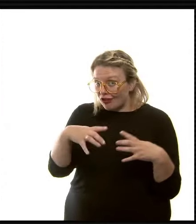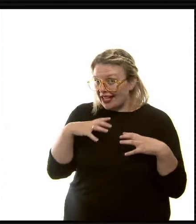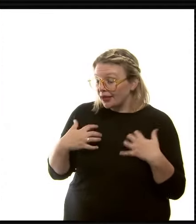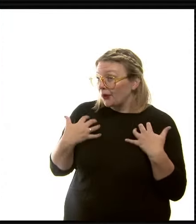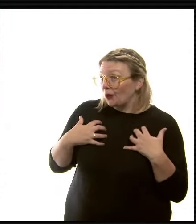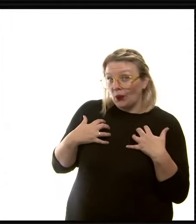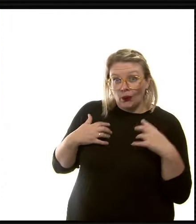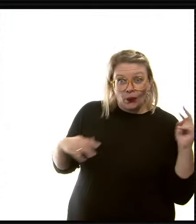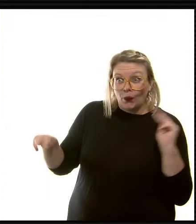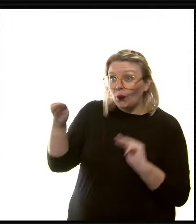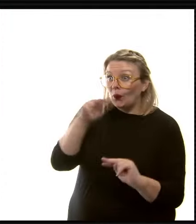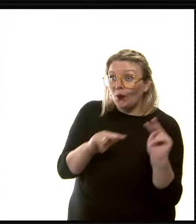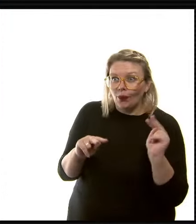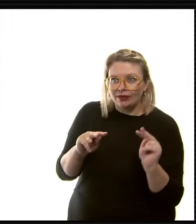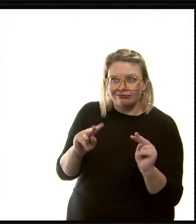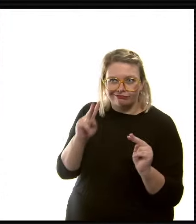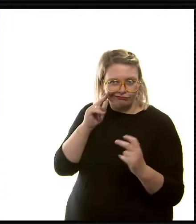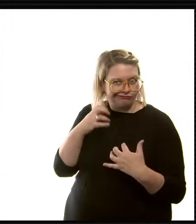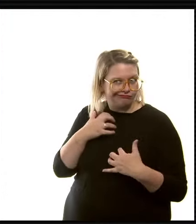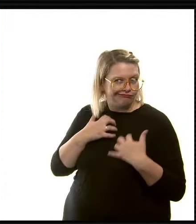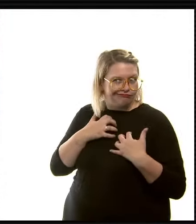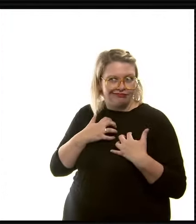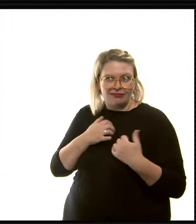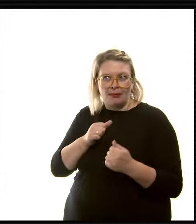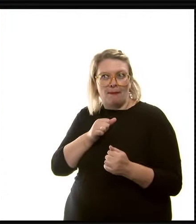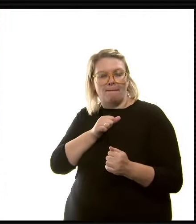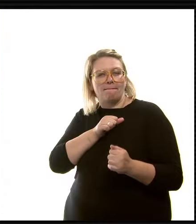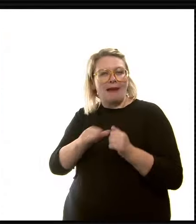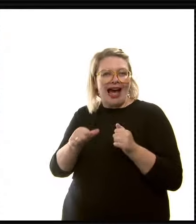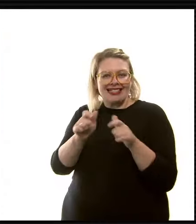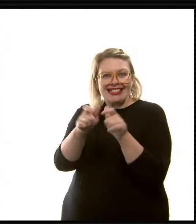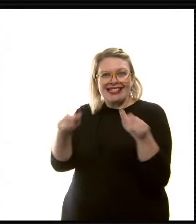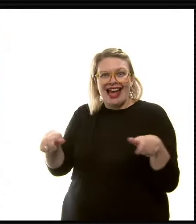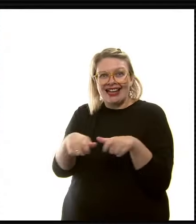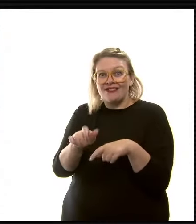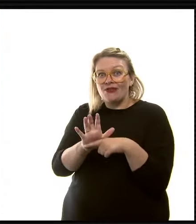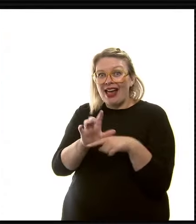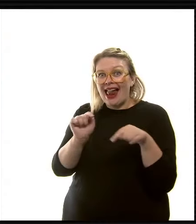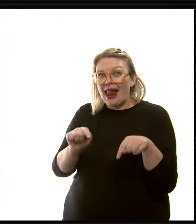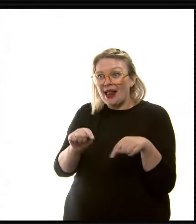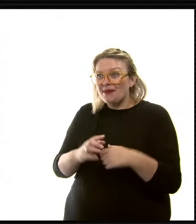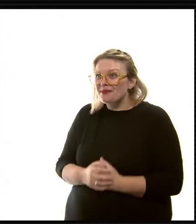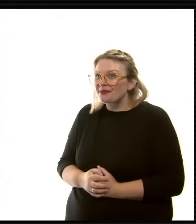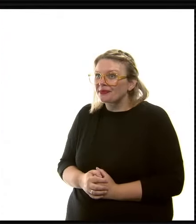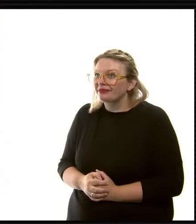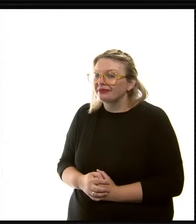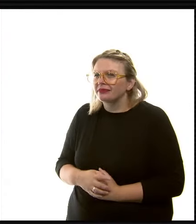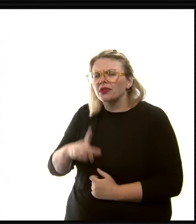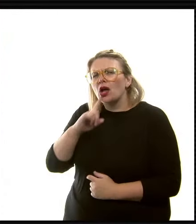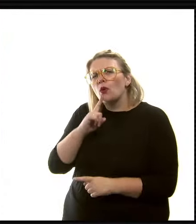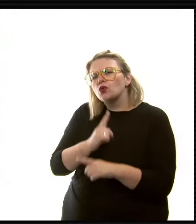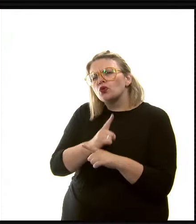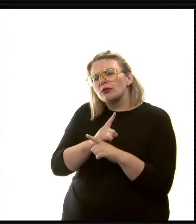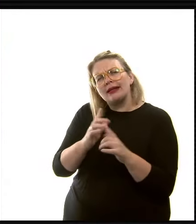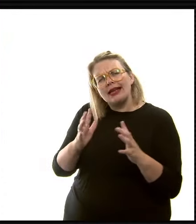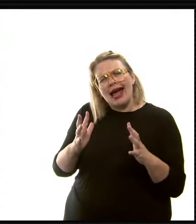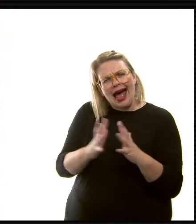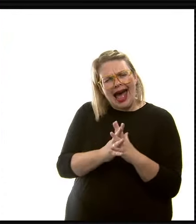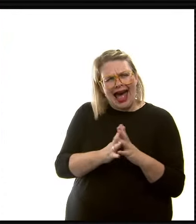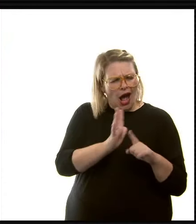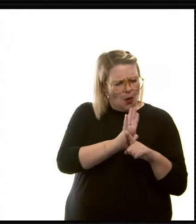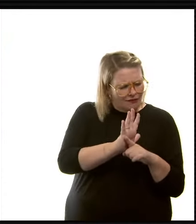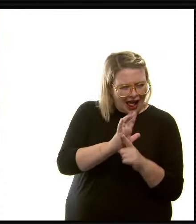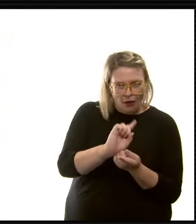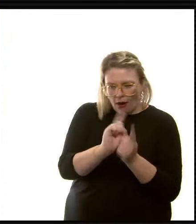about to take you on an exciting tour of some of the best sets of the Harry Potter films. And give you some details on how we transform these amazing sets into